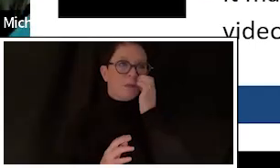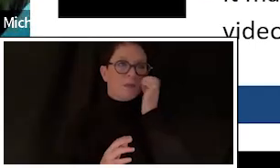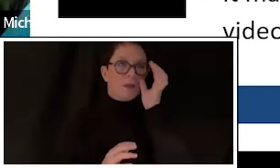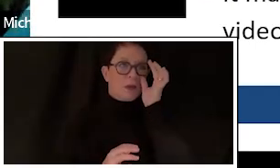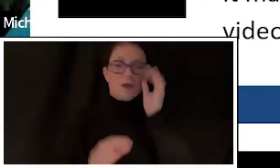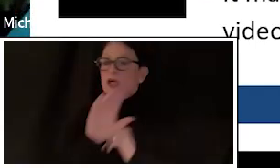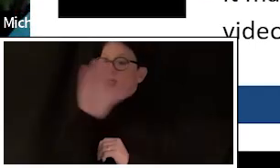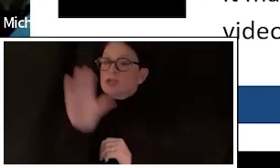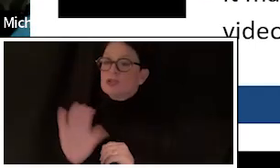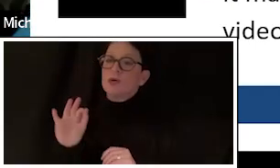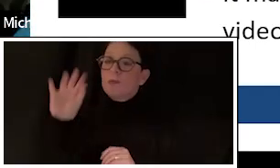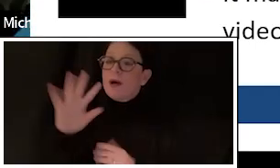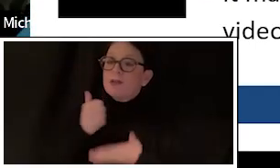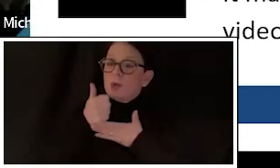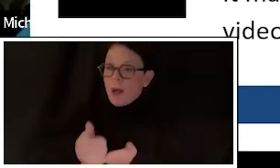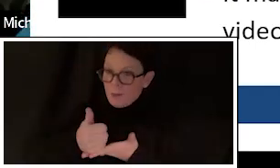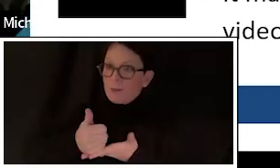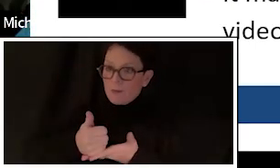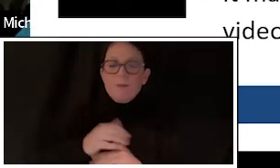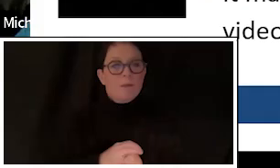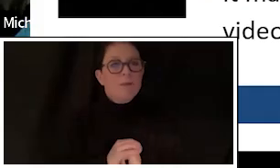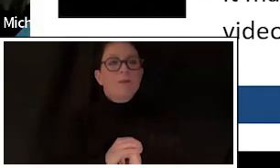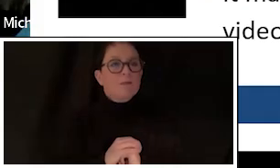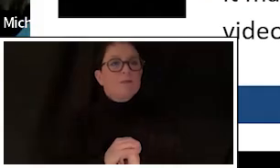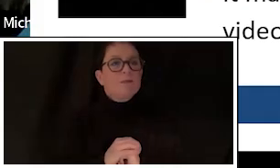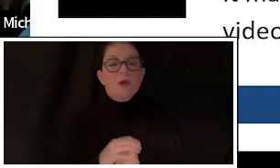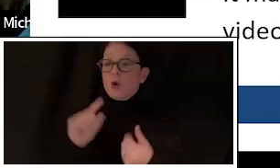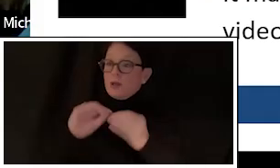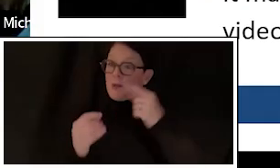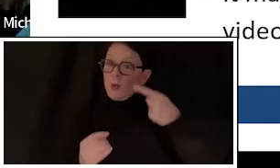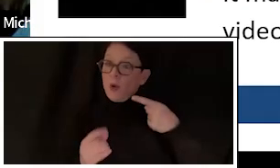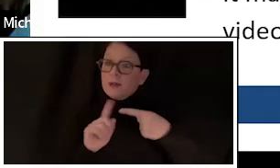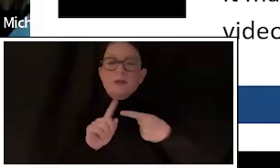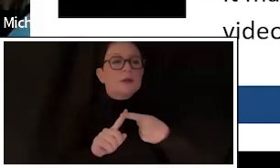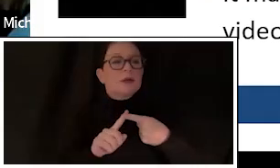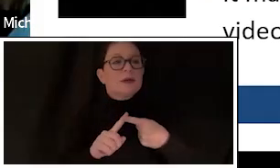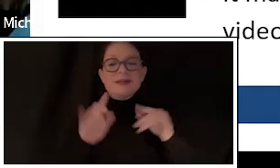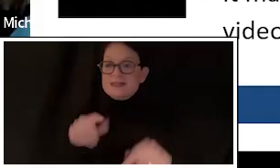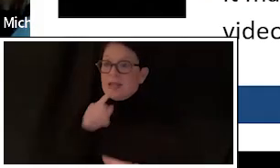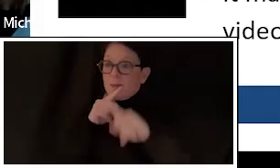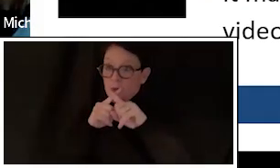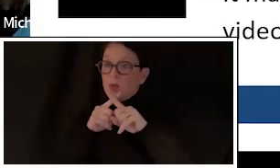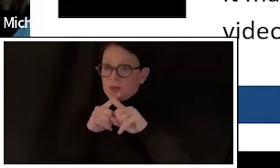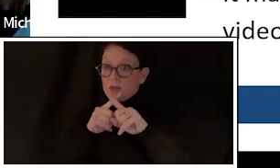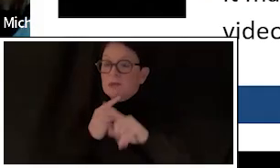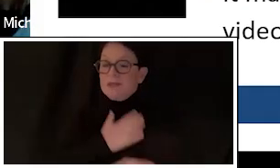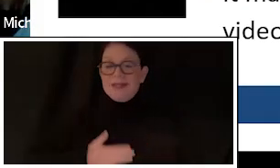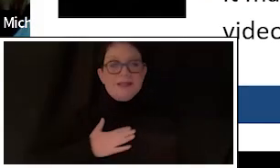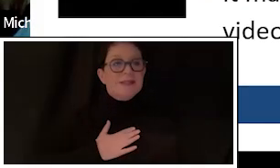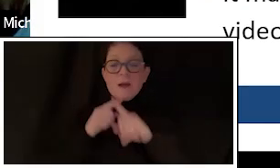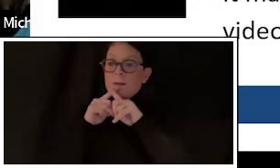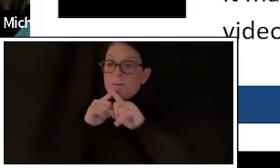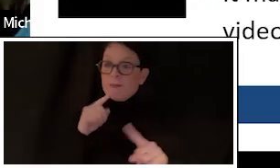Here are some Zoom tips to get us started. Tip number 1, stay on mute.